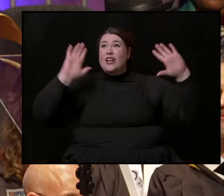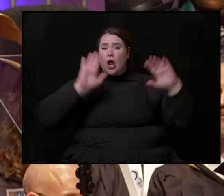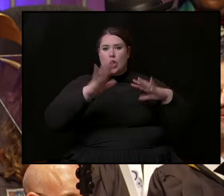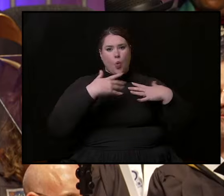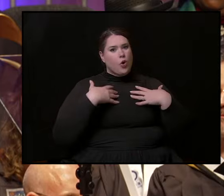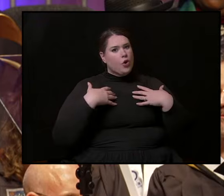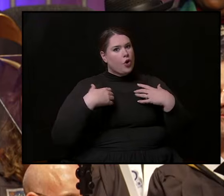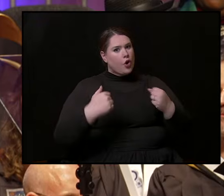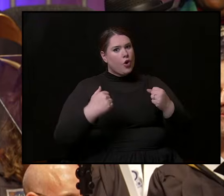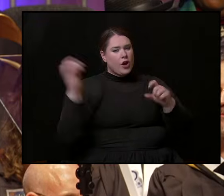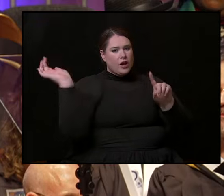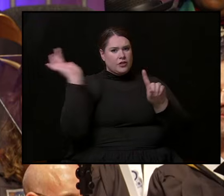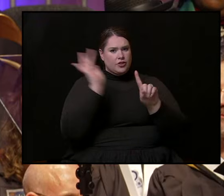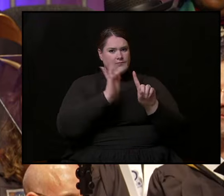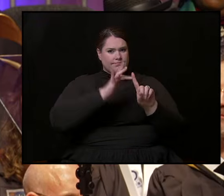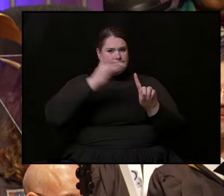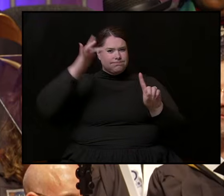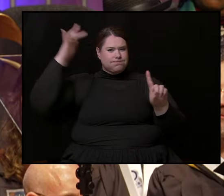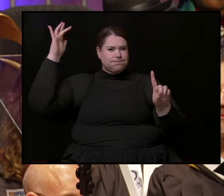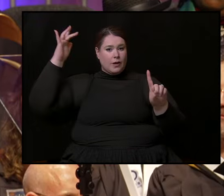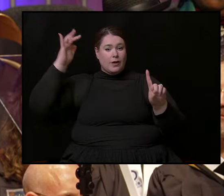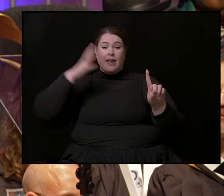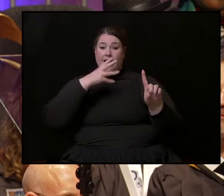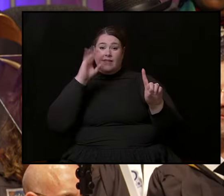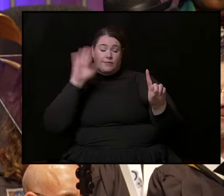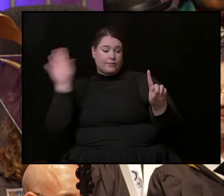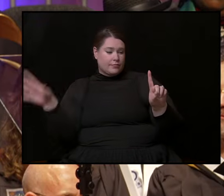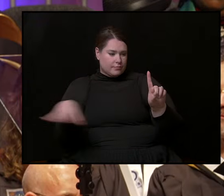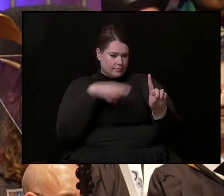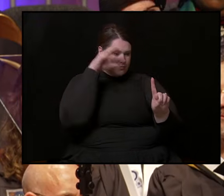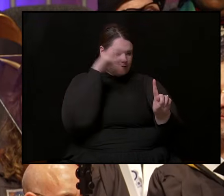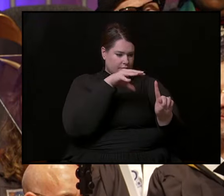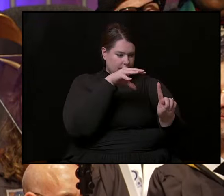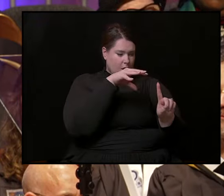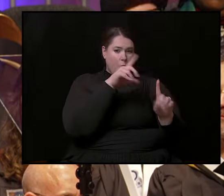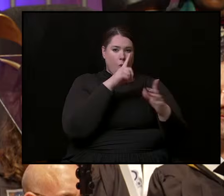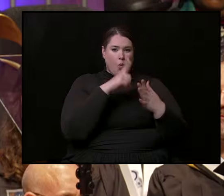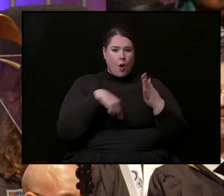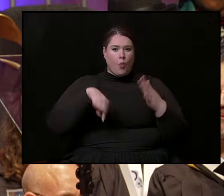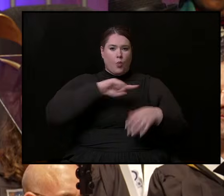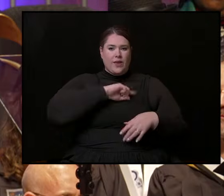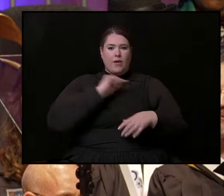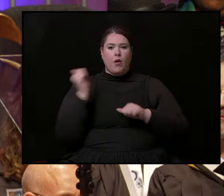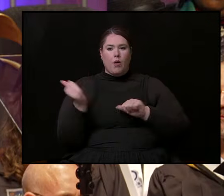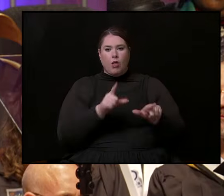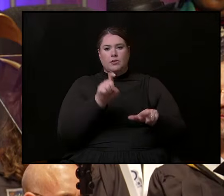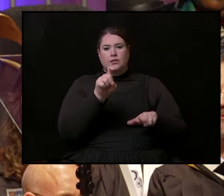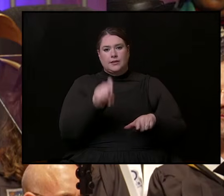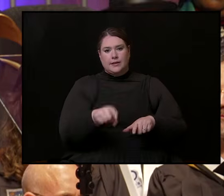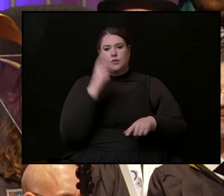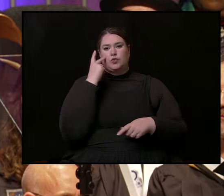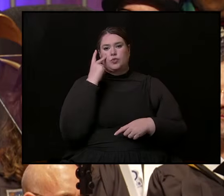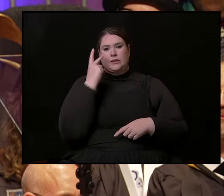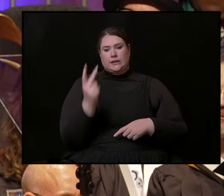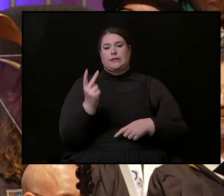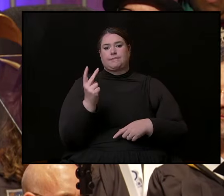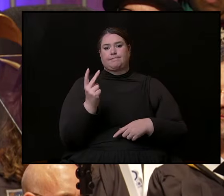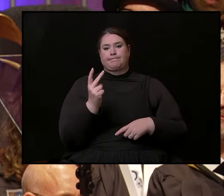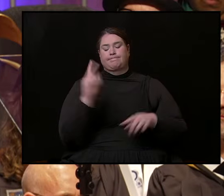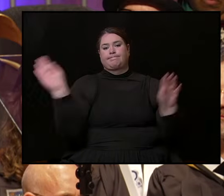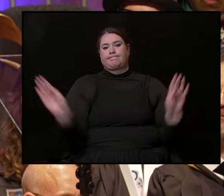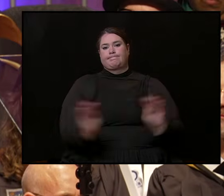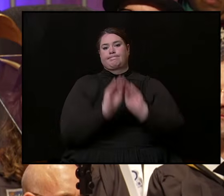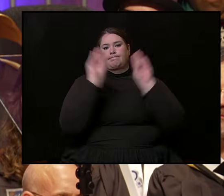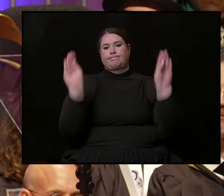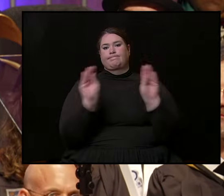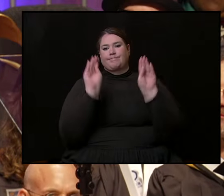courage shine a light on what we all need to see. Illumination is what